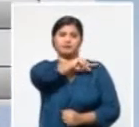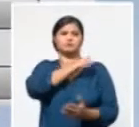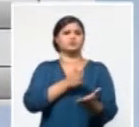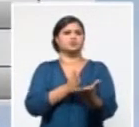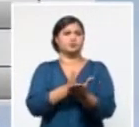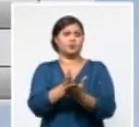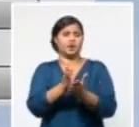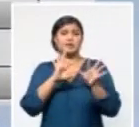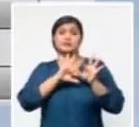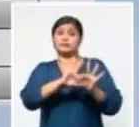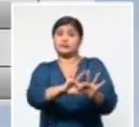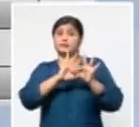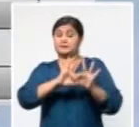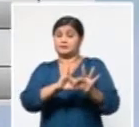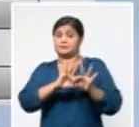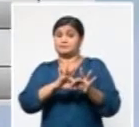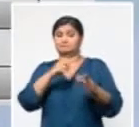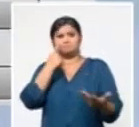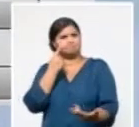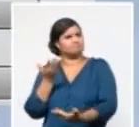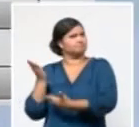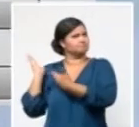high number of fatalities yesterday.